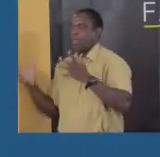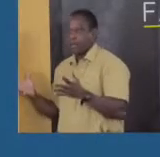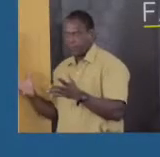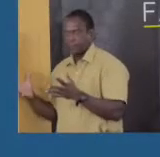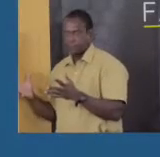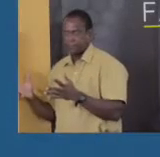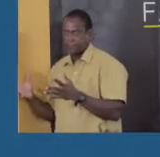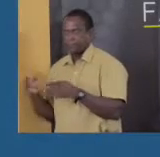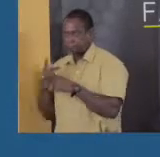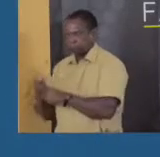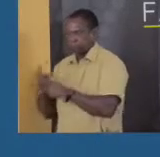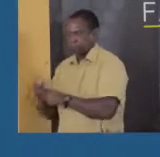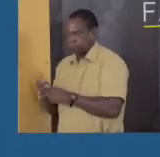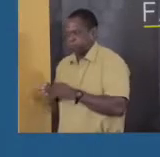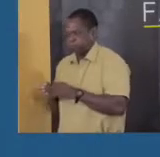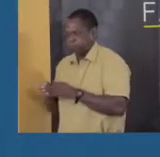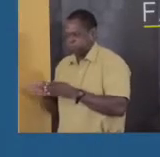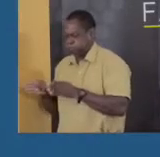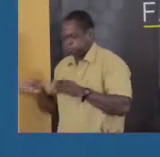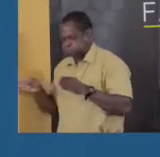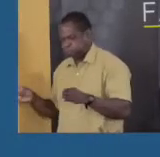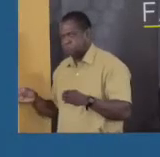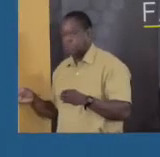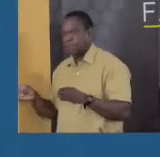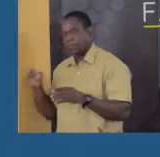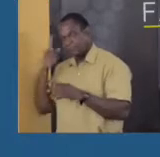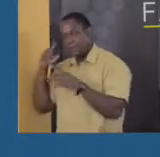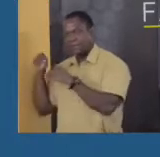opportunities for our local designers to